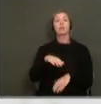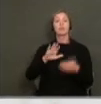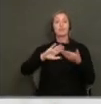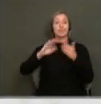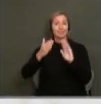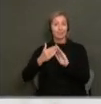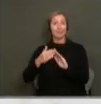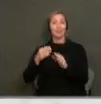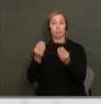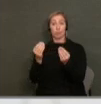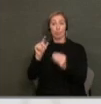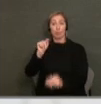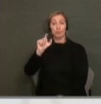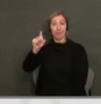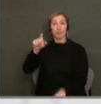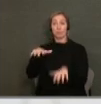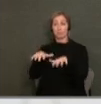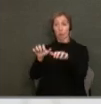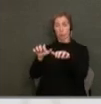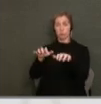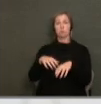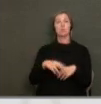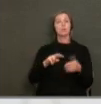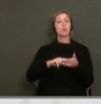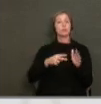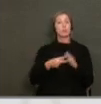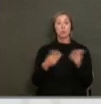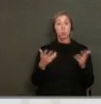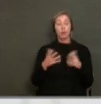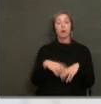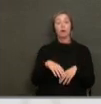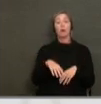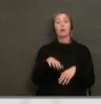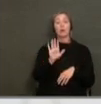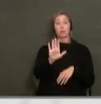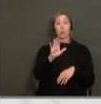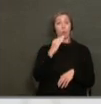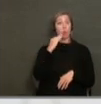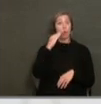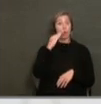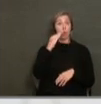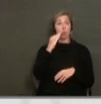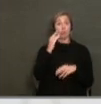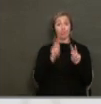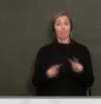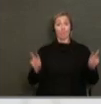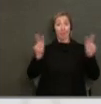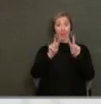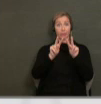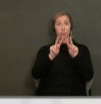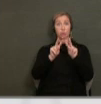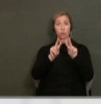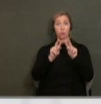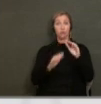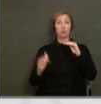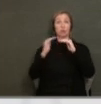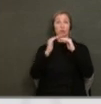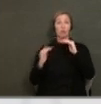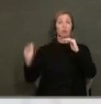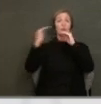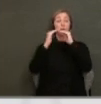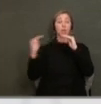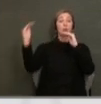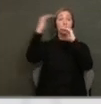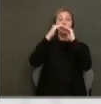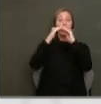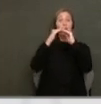are frozen. That means that if the value of your home continues to go up, your property taxes remain the same as they